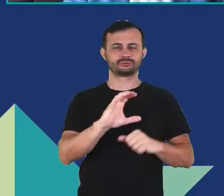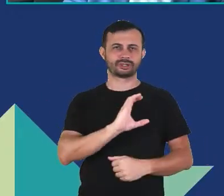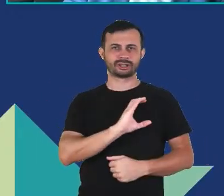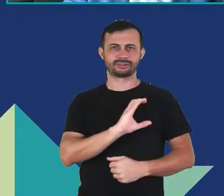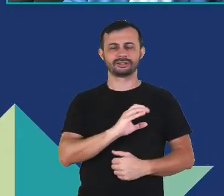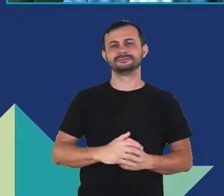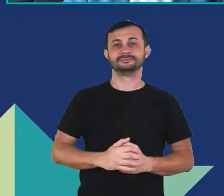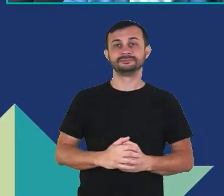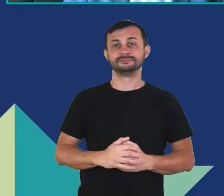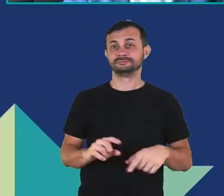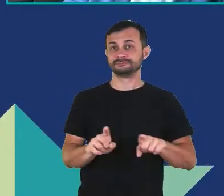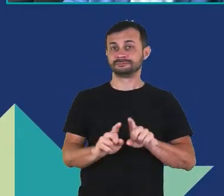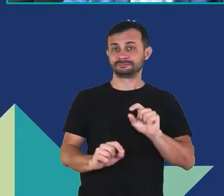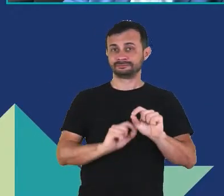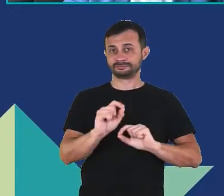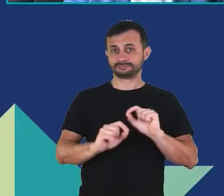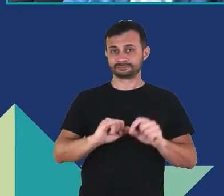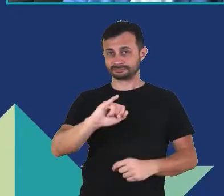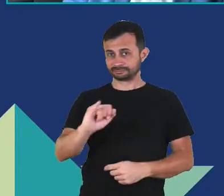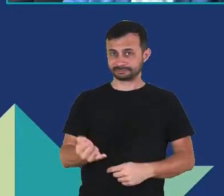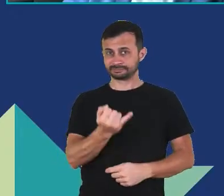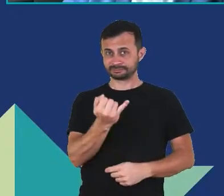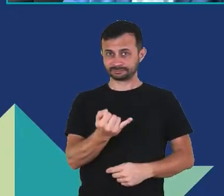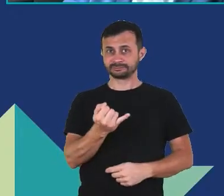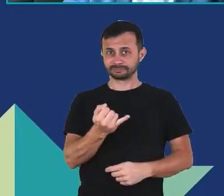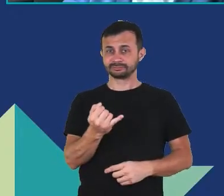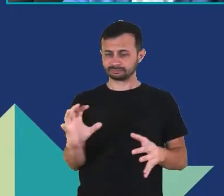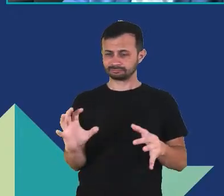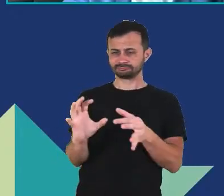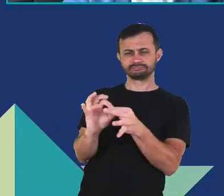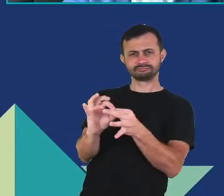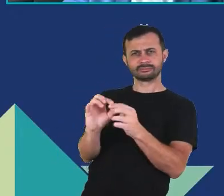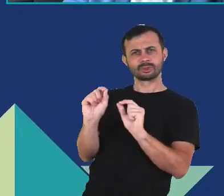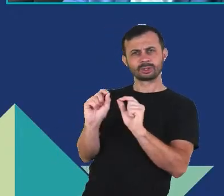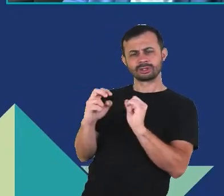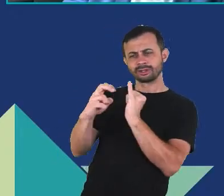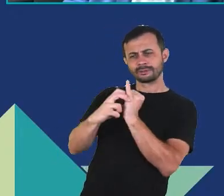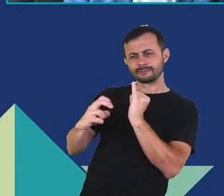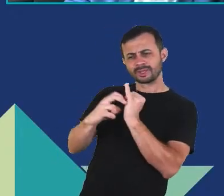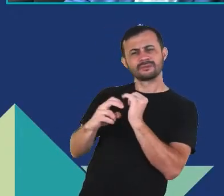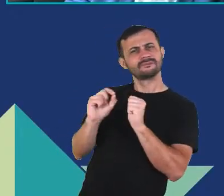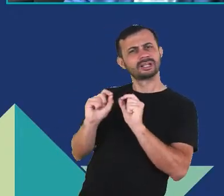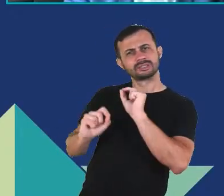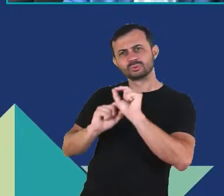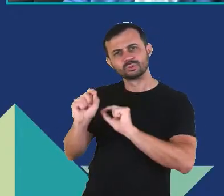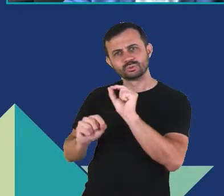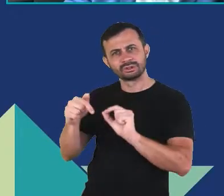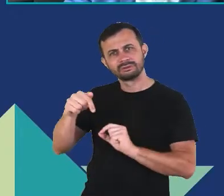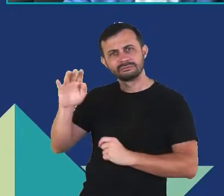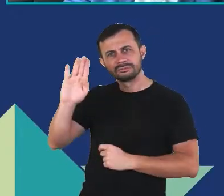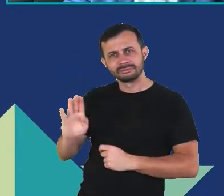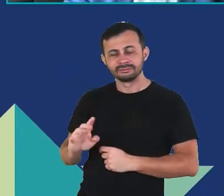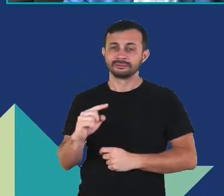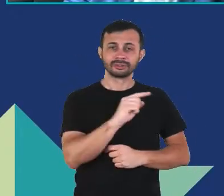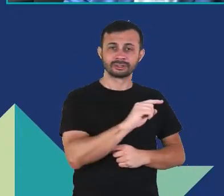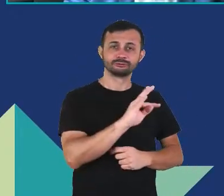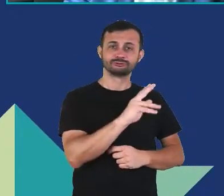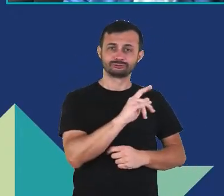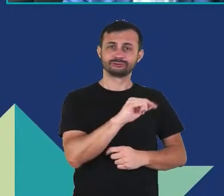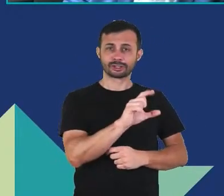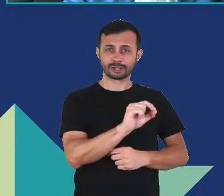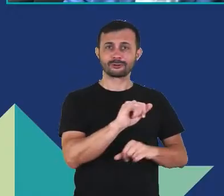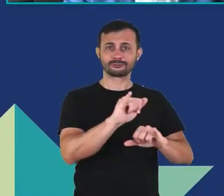is very much in line with what Ibram is doing, and what Thiago, you mentioned, is